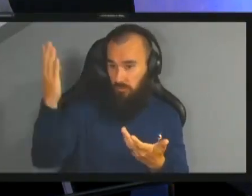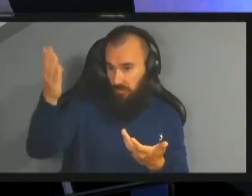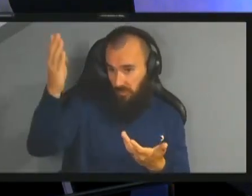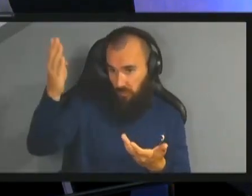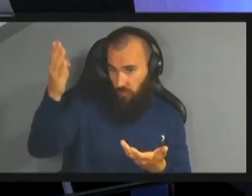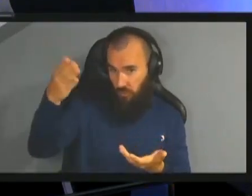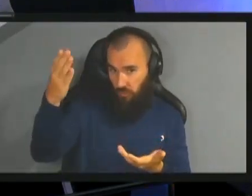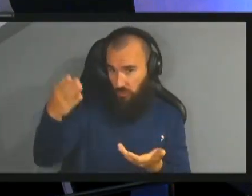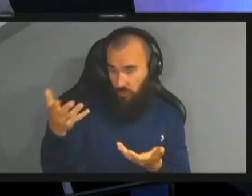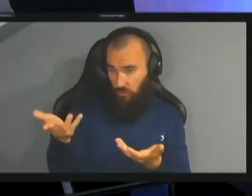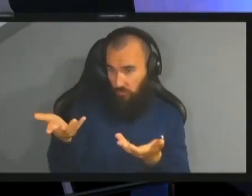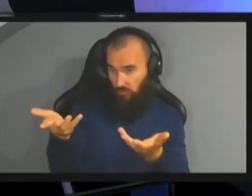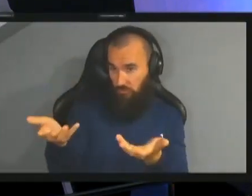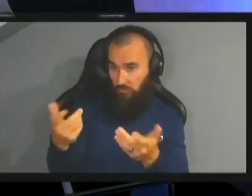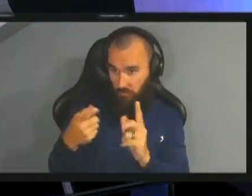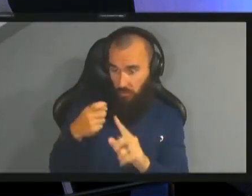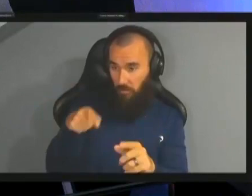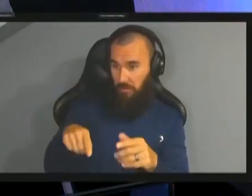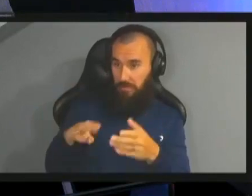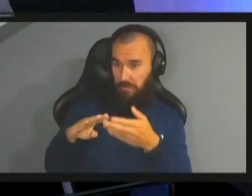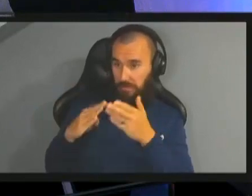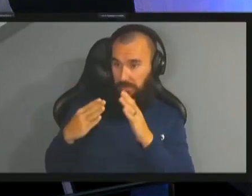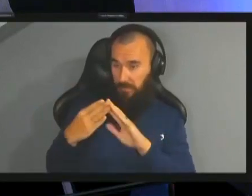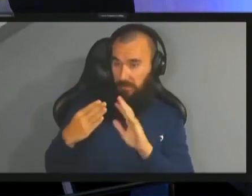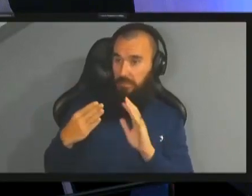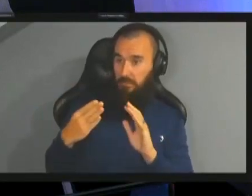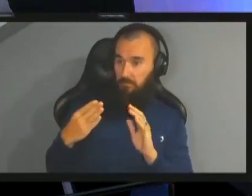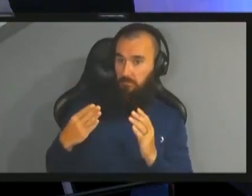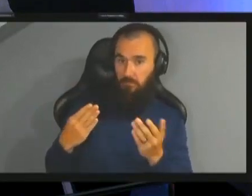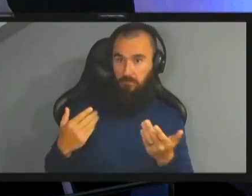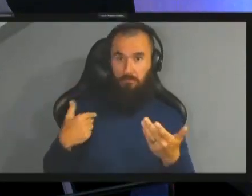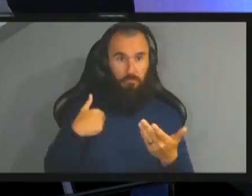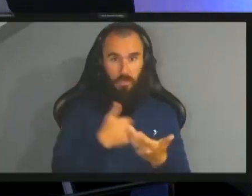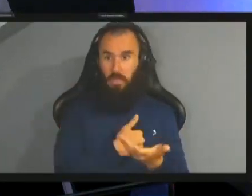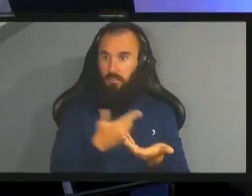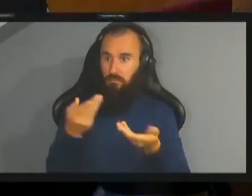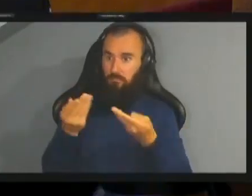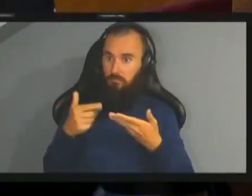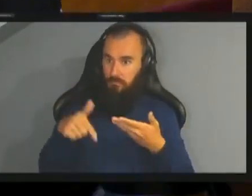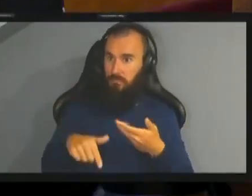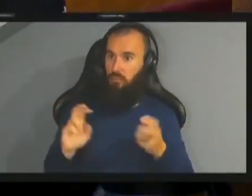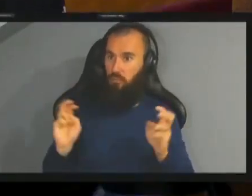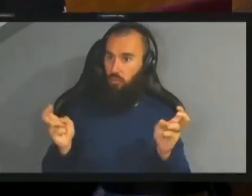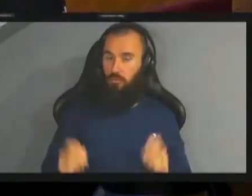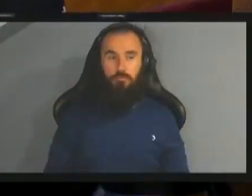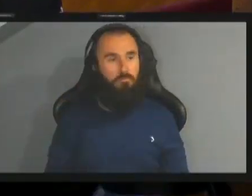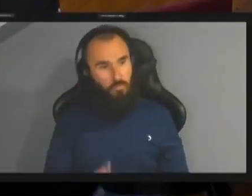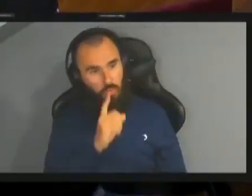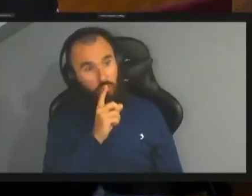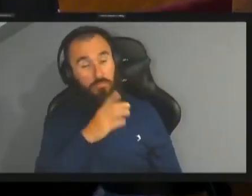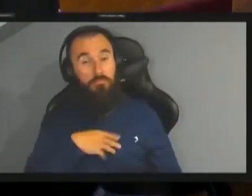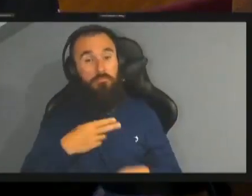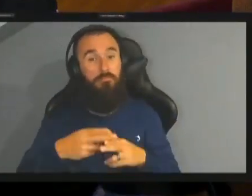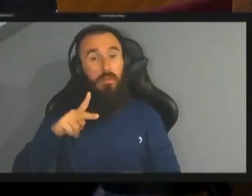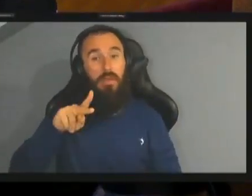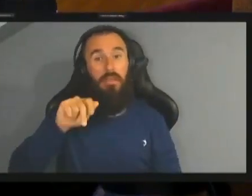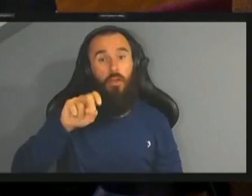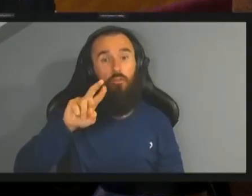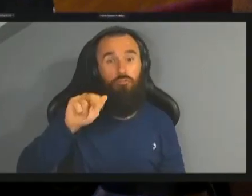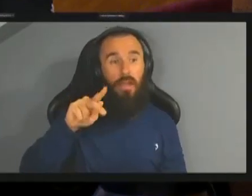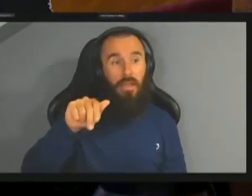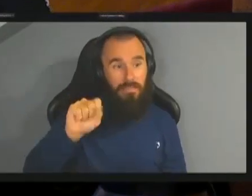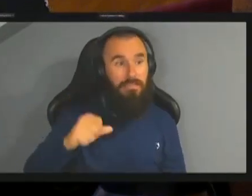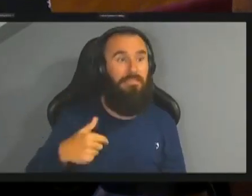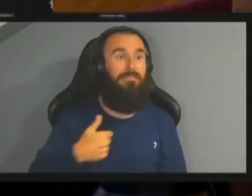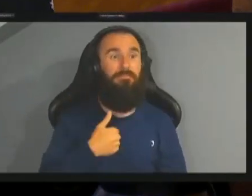presentation from the city to us on this issue. Sure, thank you. My name is Kate Rakes, and I am a planner